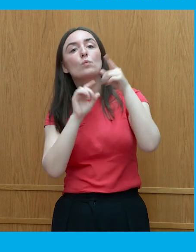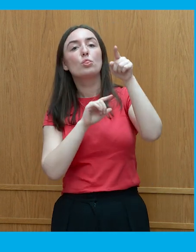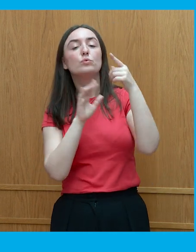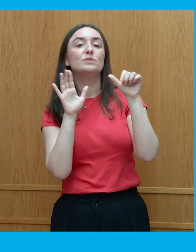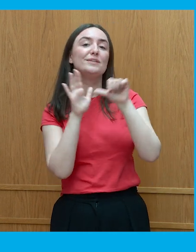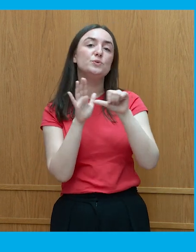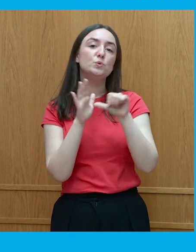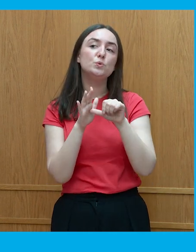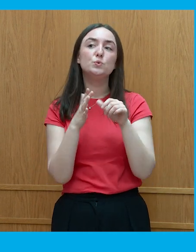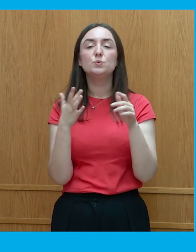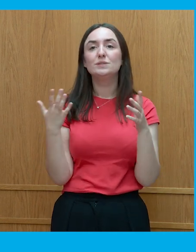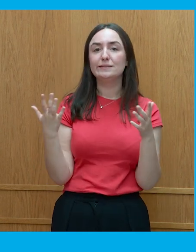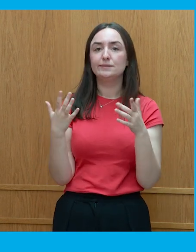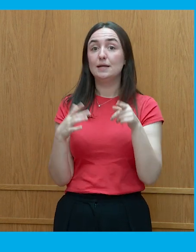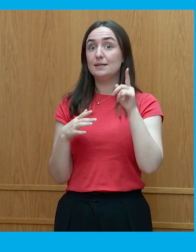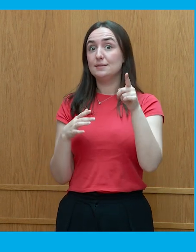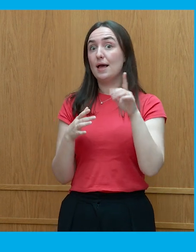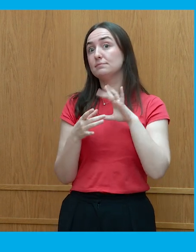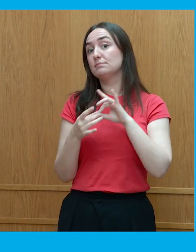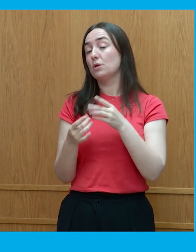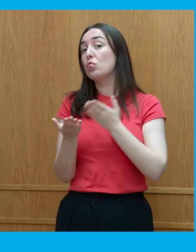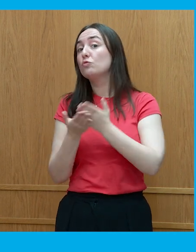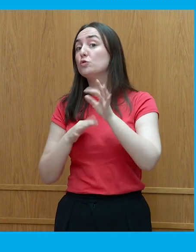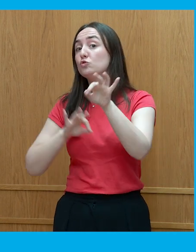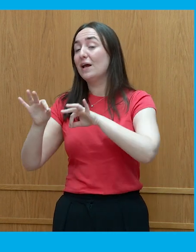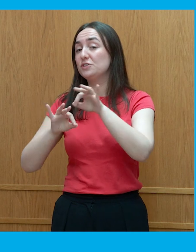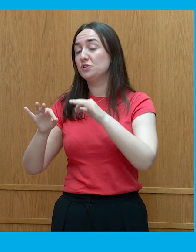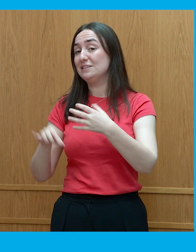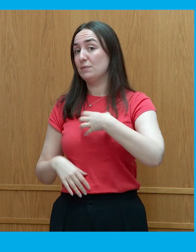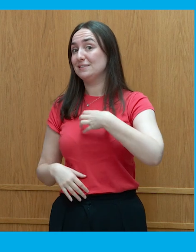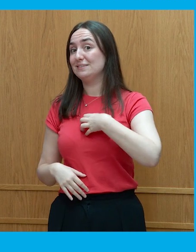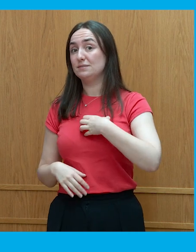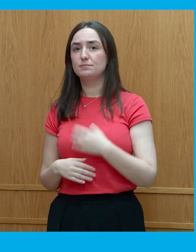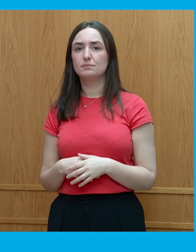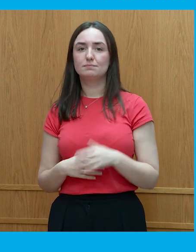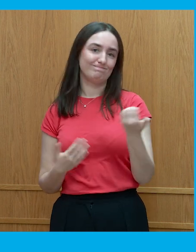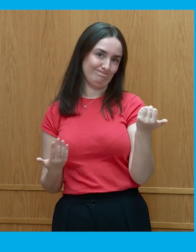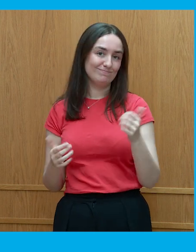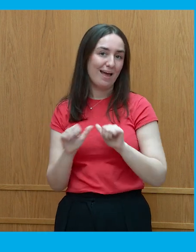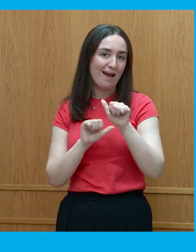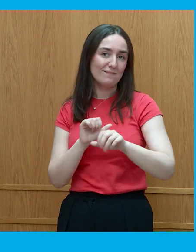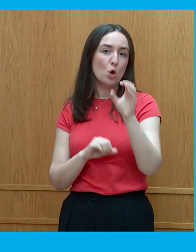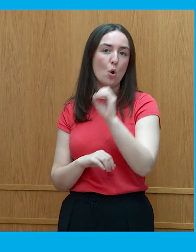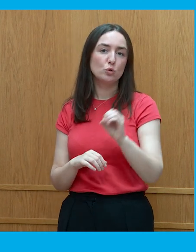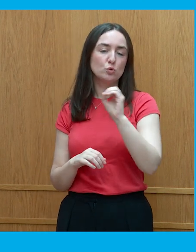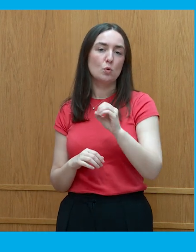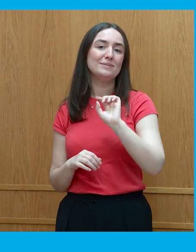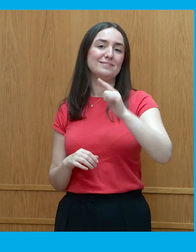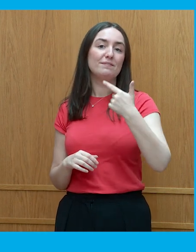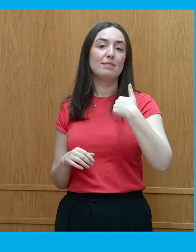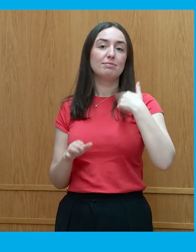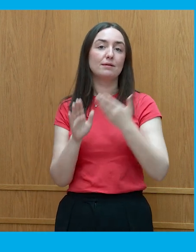and does that play through in strategy? Well, after October the 7th, we did go to Michigan,